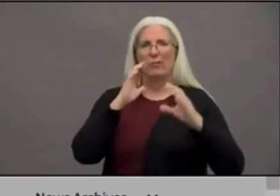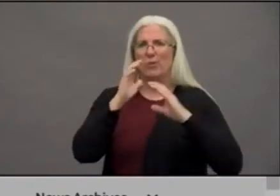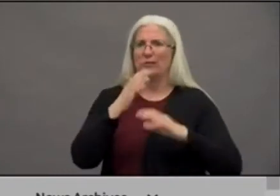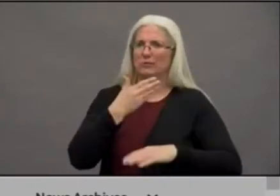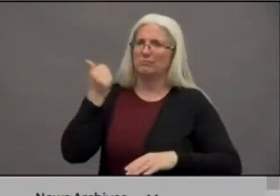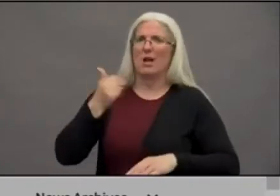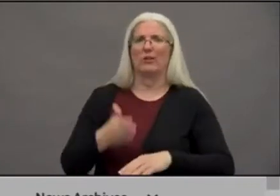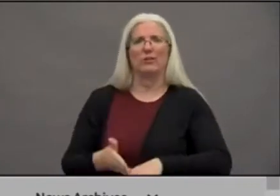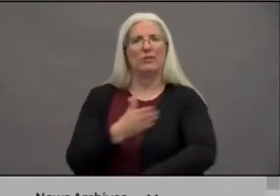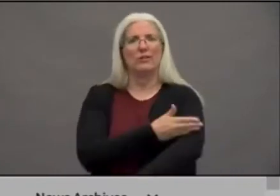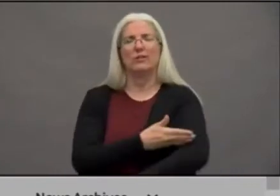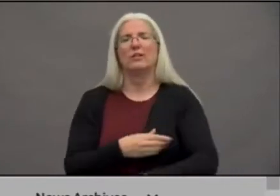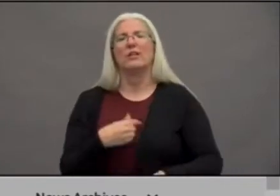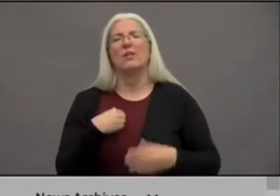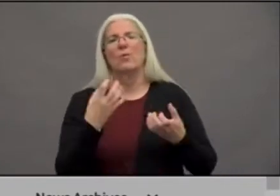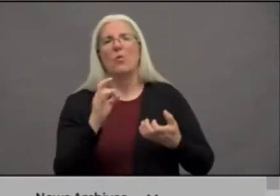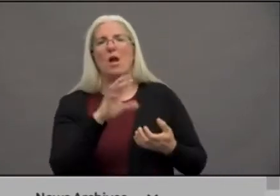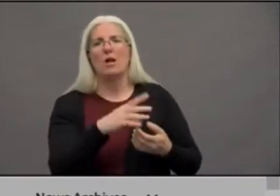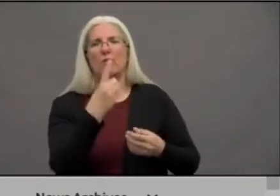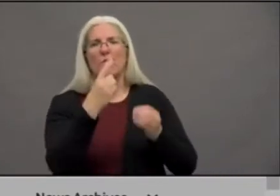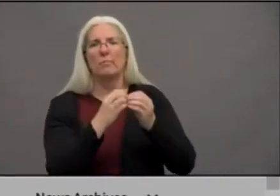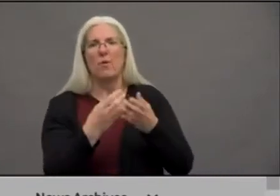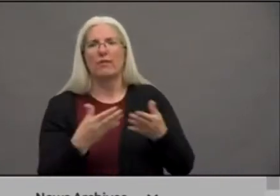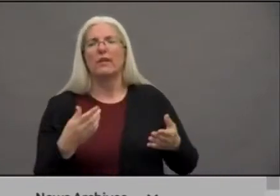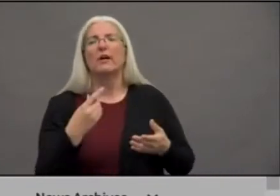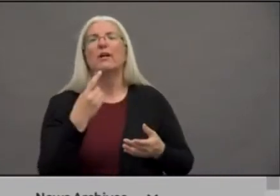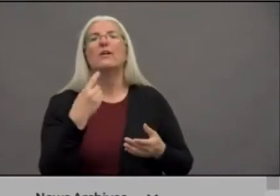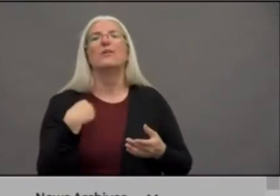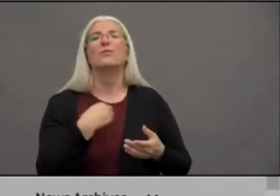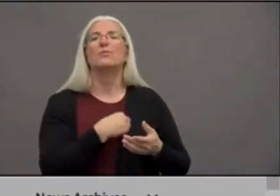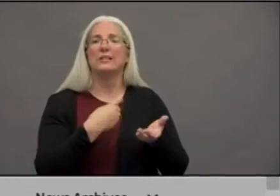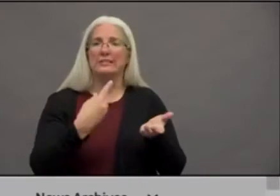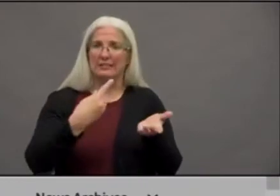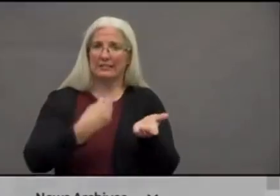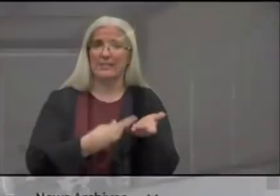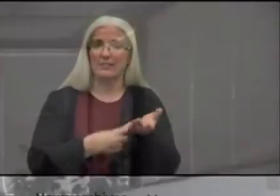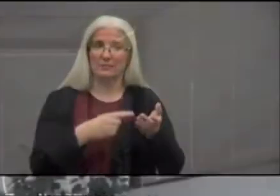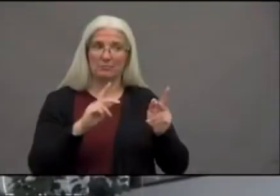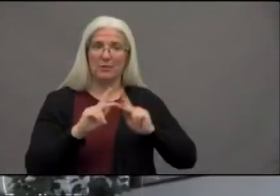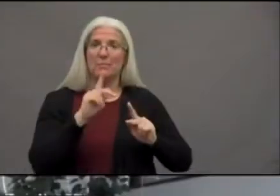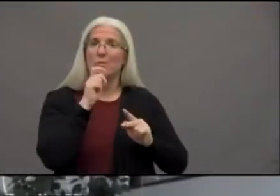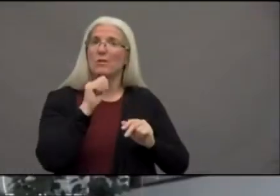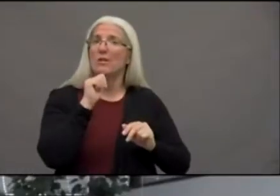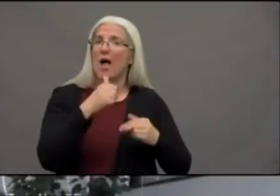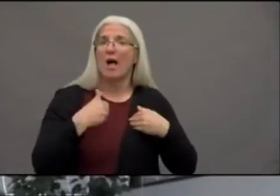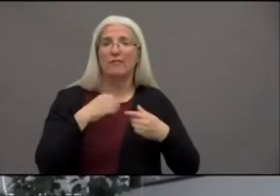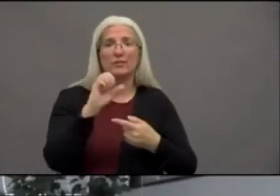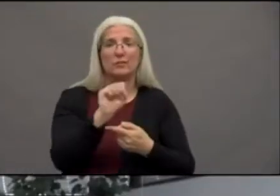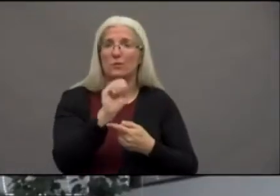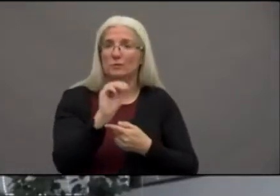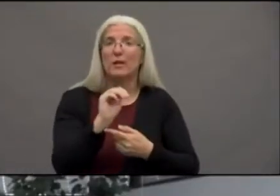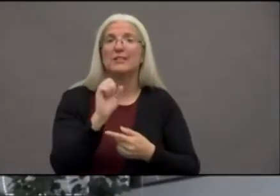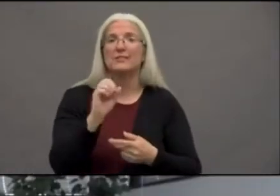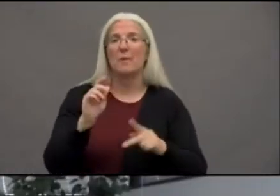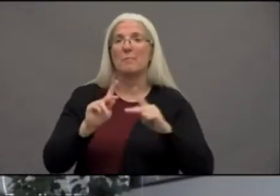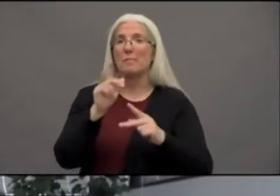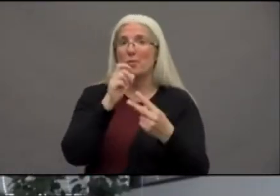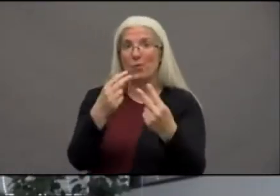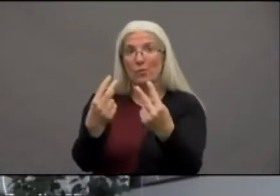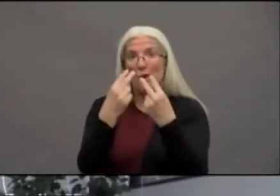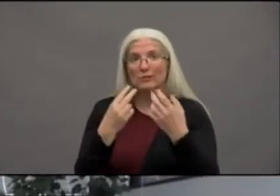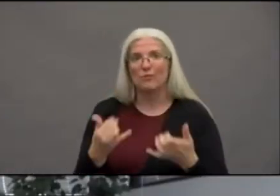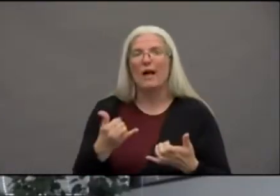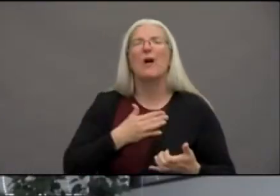I talked about people not having social media before. So those of you who are watching, please share this